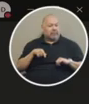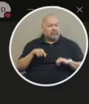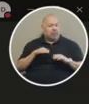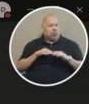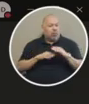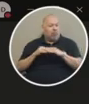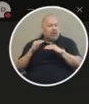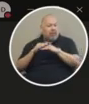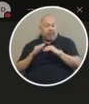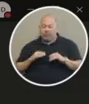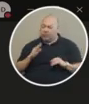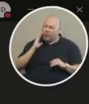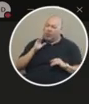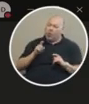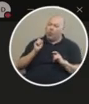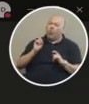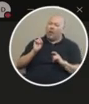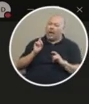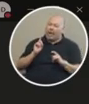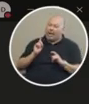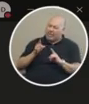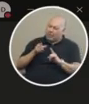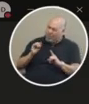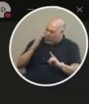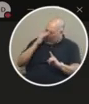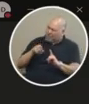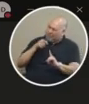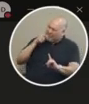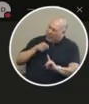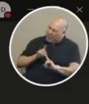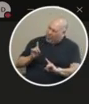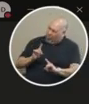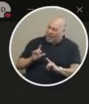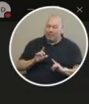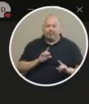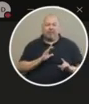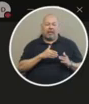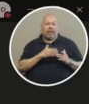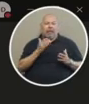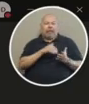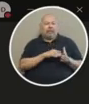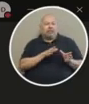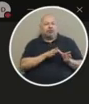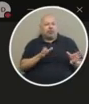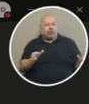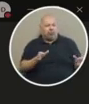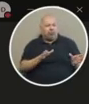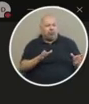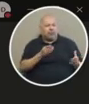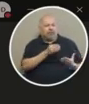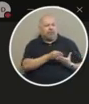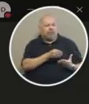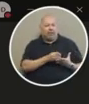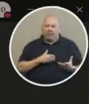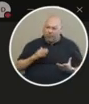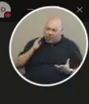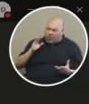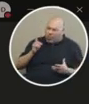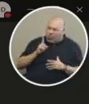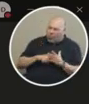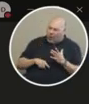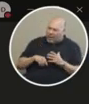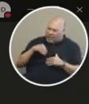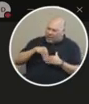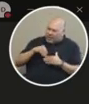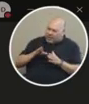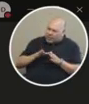Do we know specifically where the money would go to at this point? It would go to the general fund. Do we know what in the